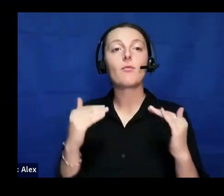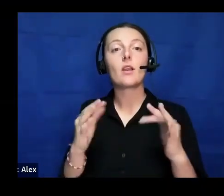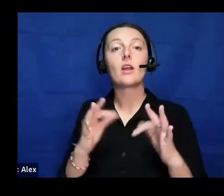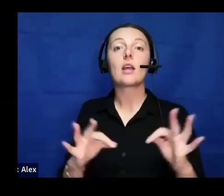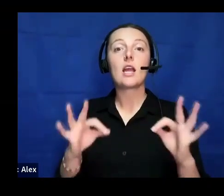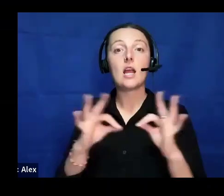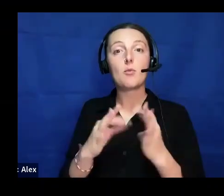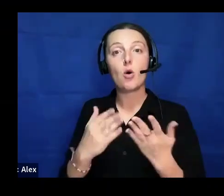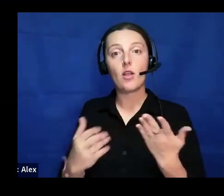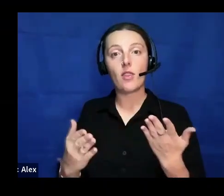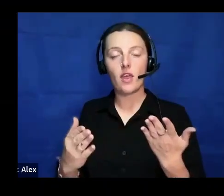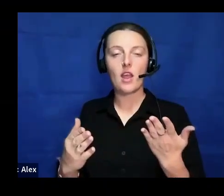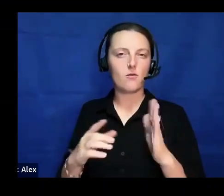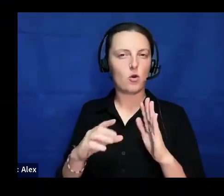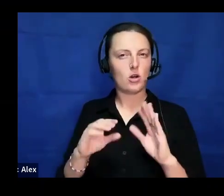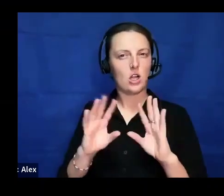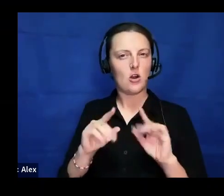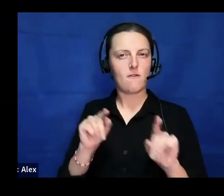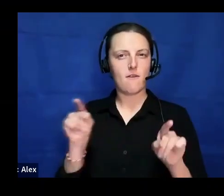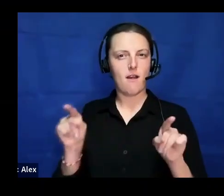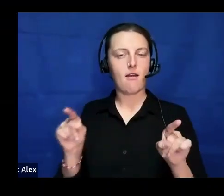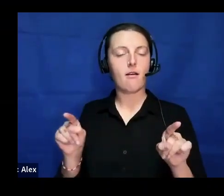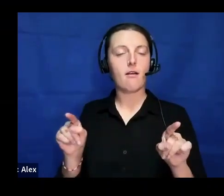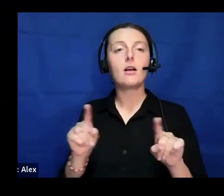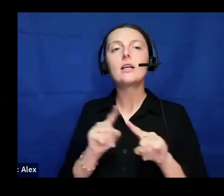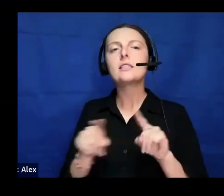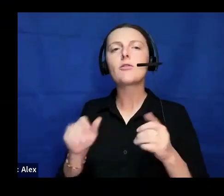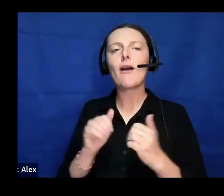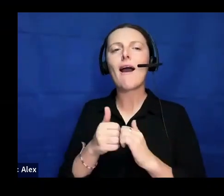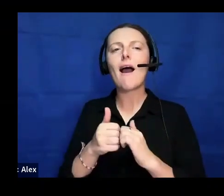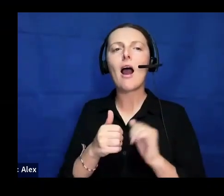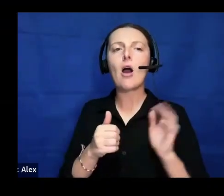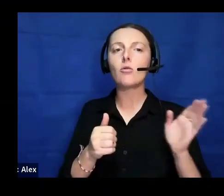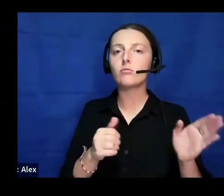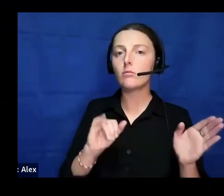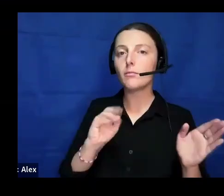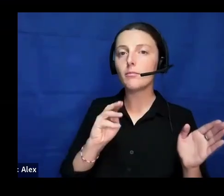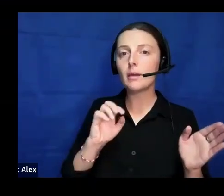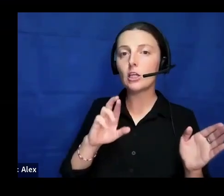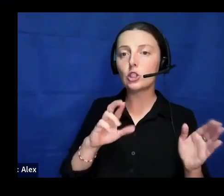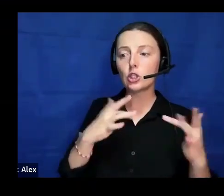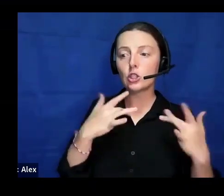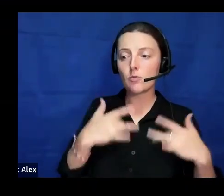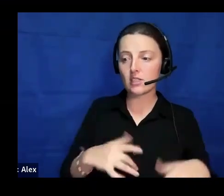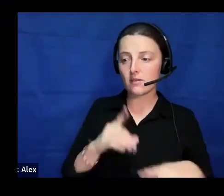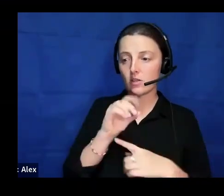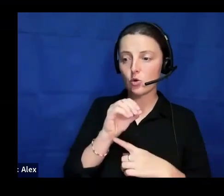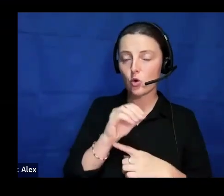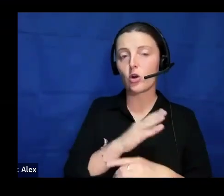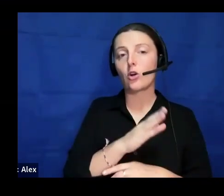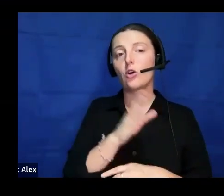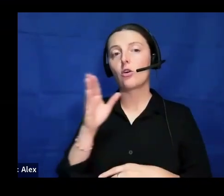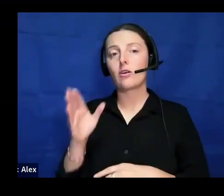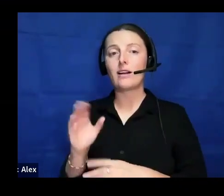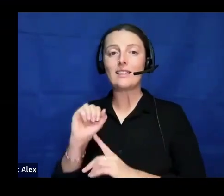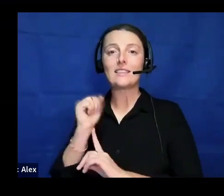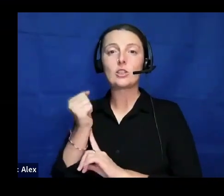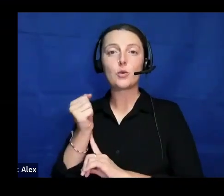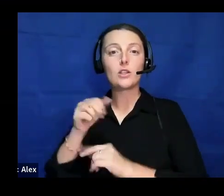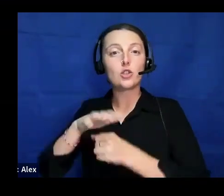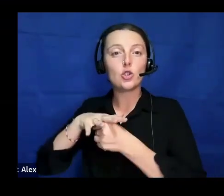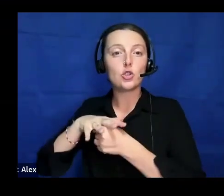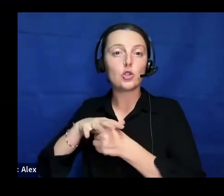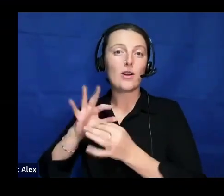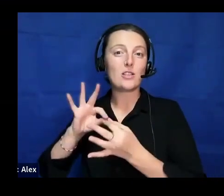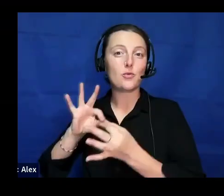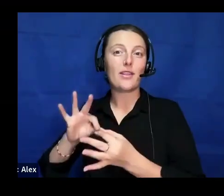make is this differentiation between major depressive disorder and situational stress-related symptoms.